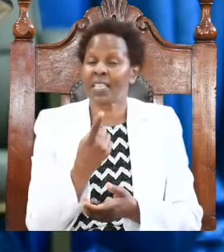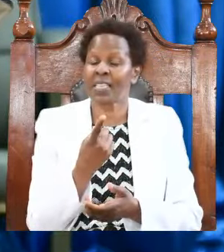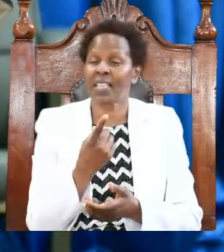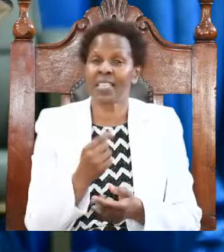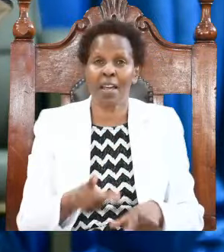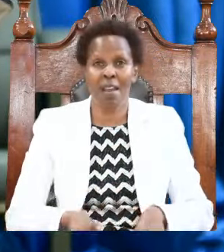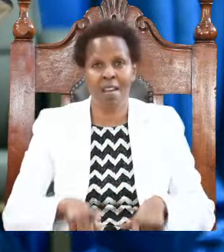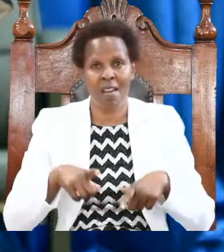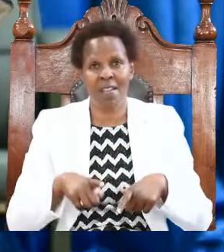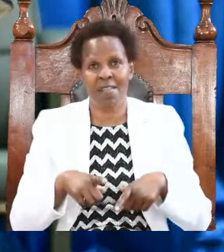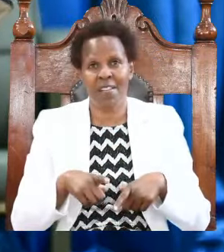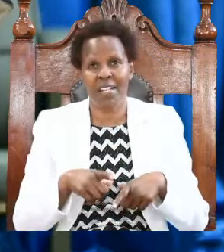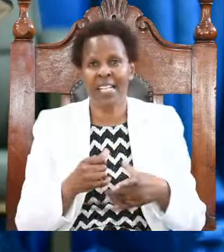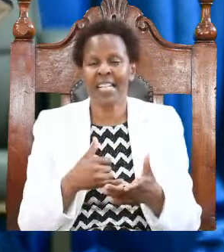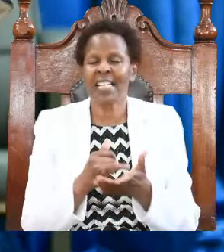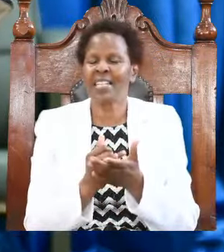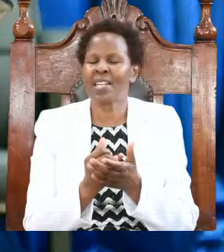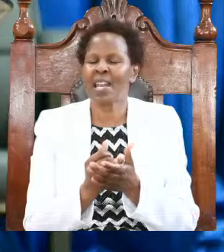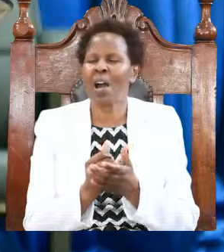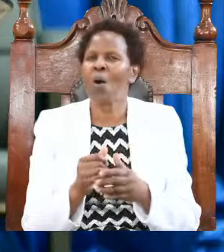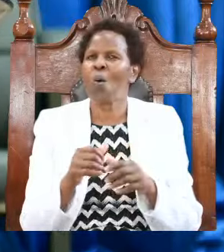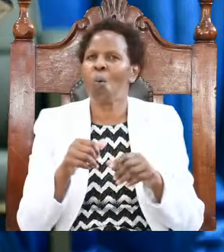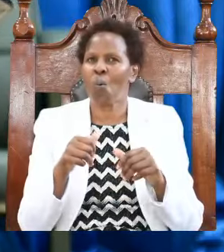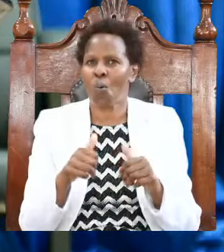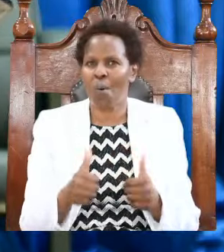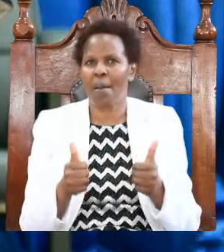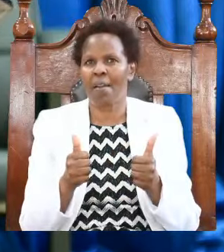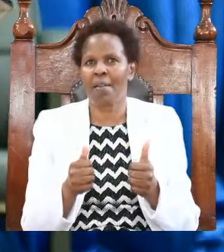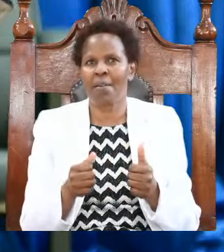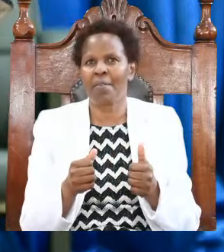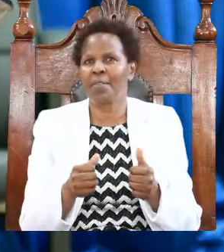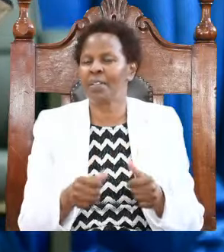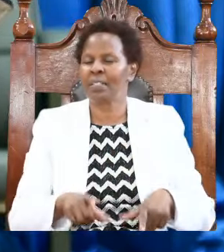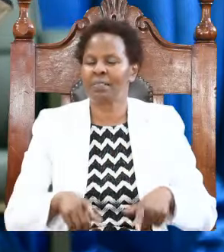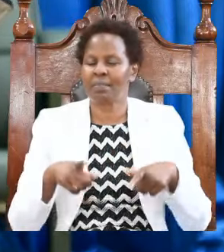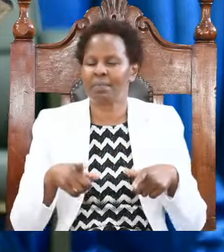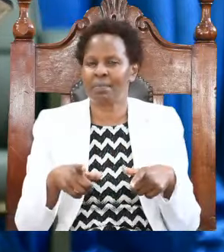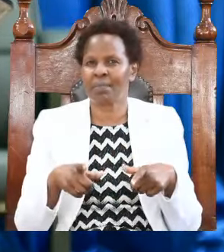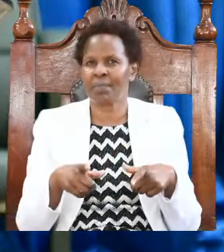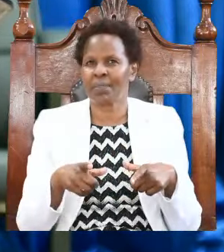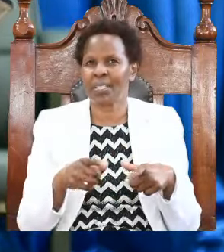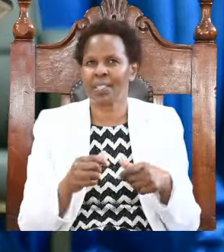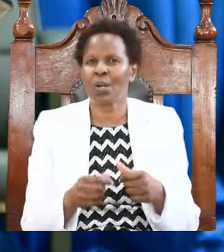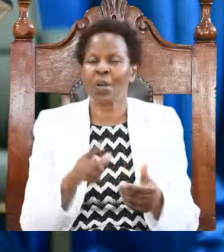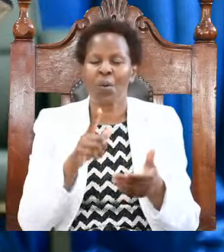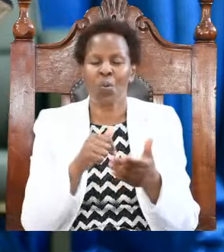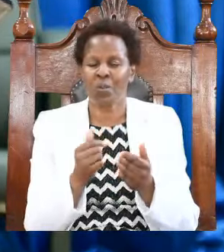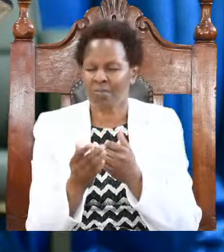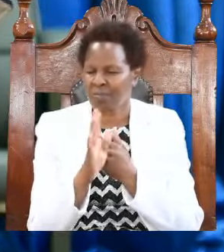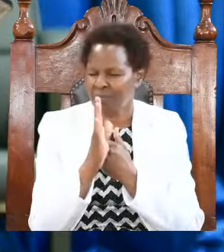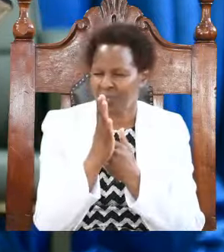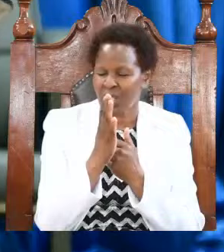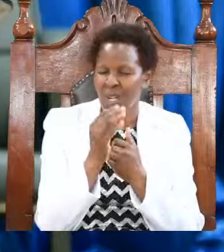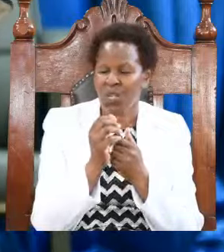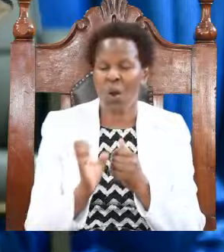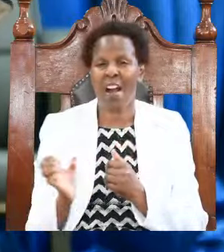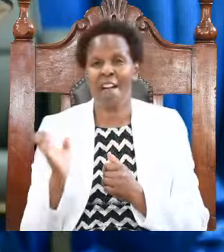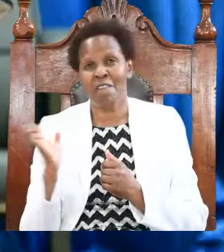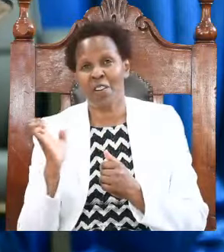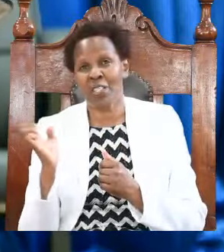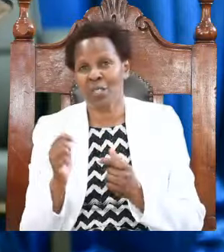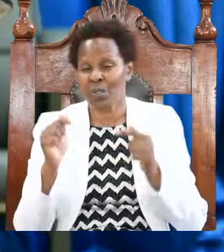living in a very intentional manner. And there's somebody who said that the greatest hindrance to evangelism today